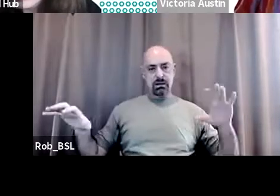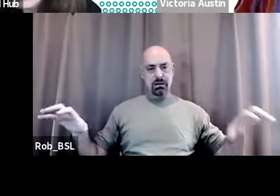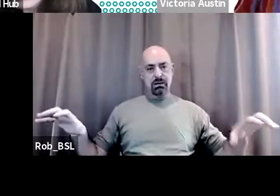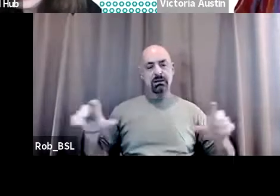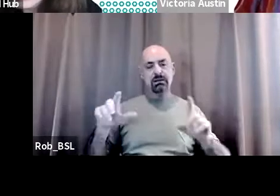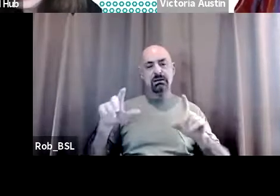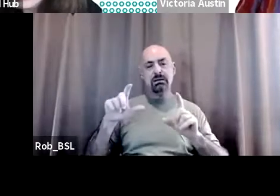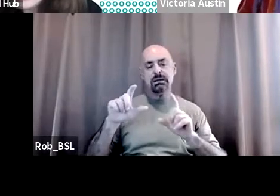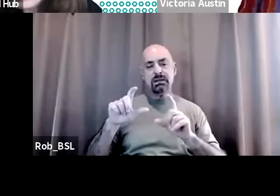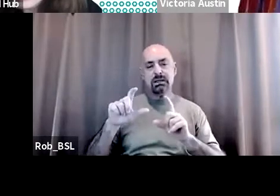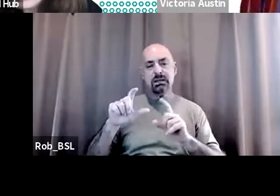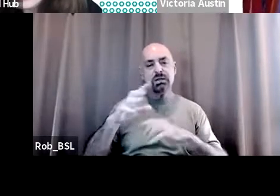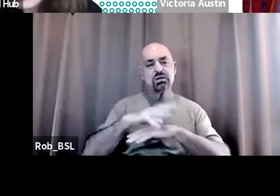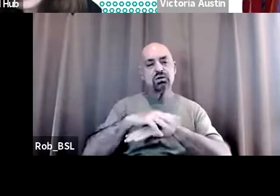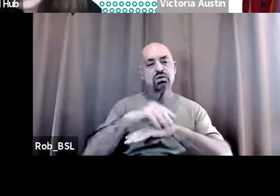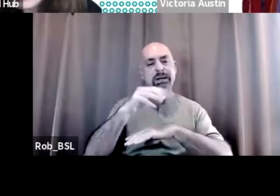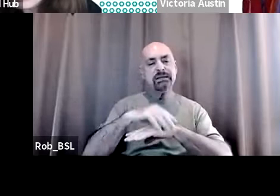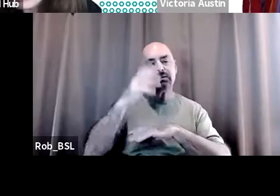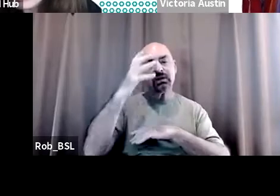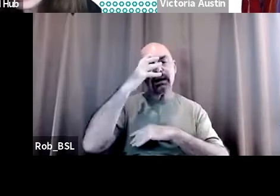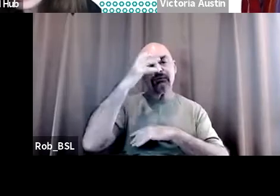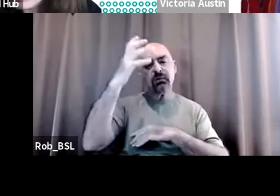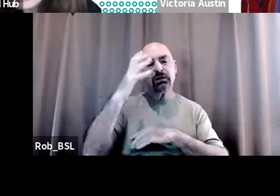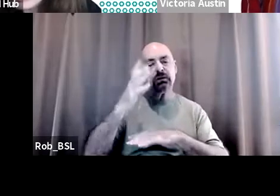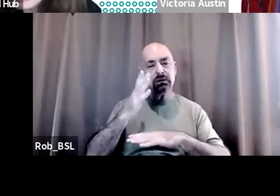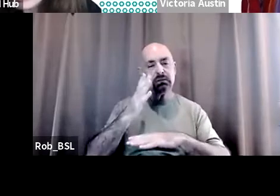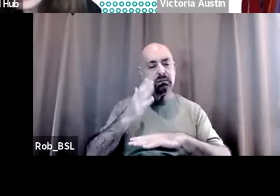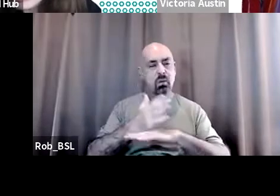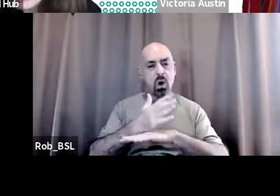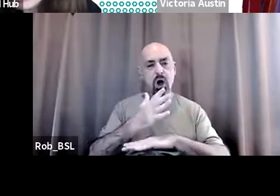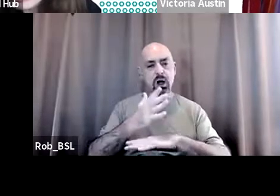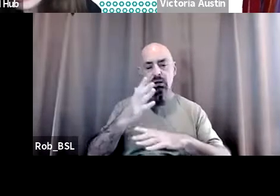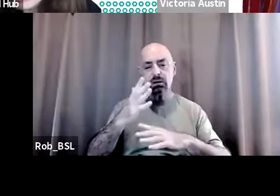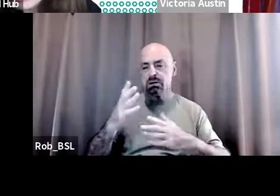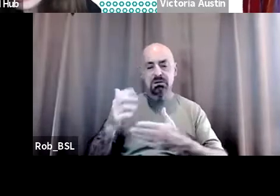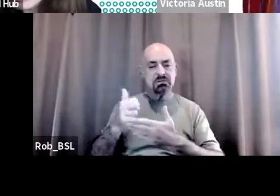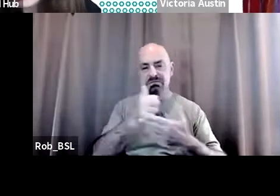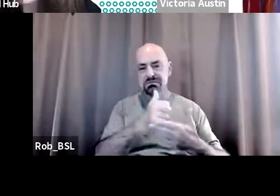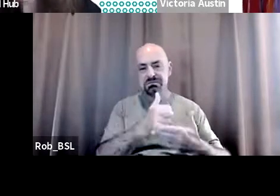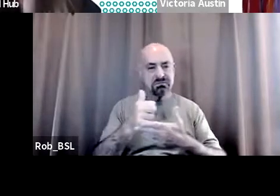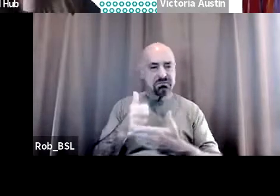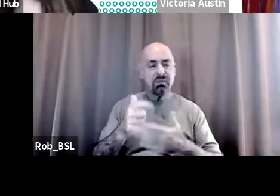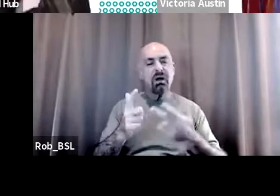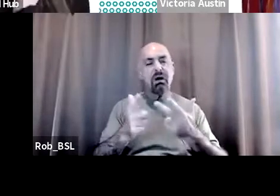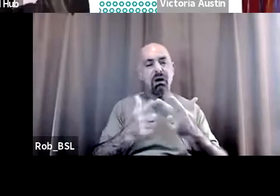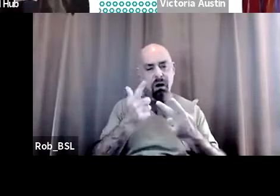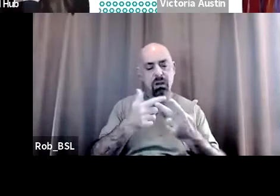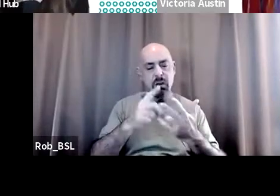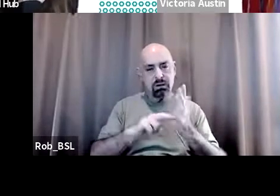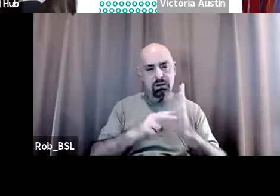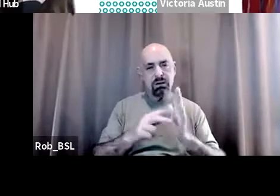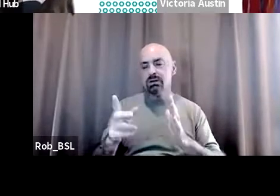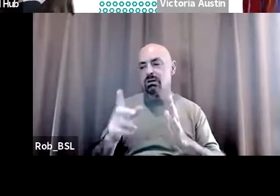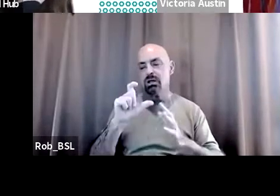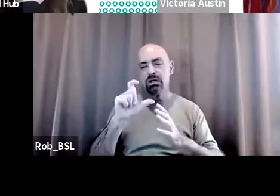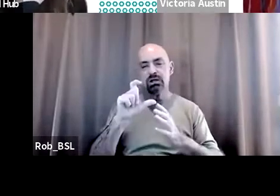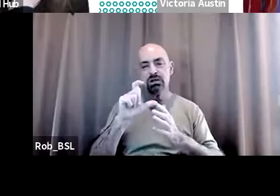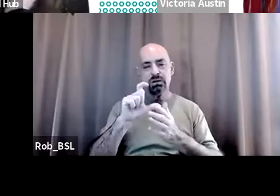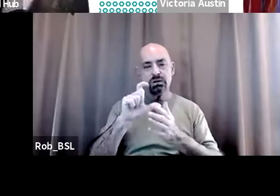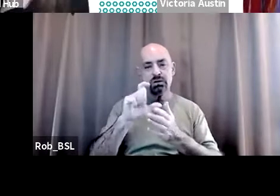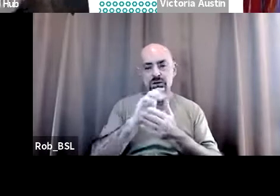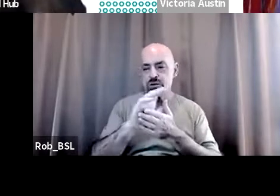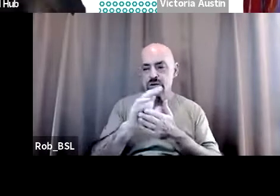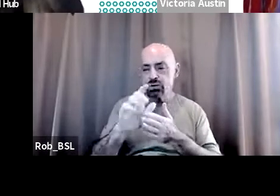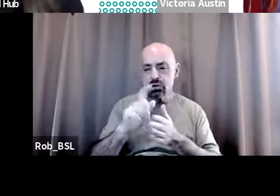Swedish government, and other organizations like CHAI, etc.